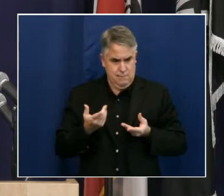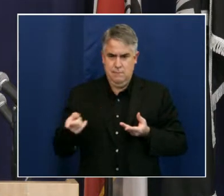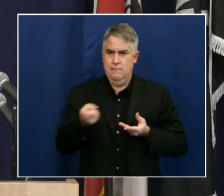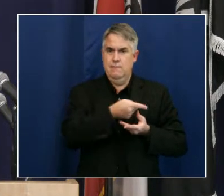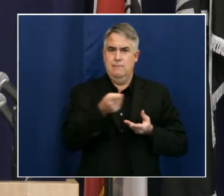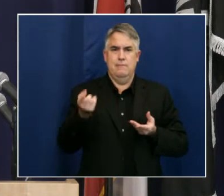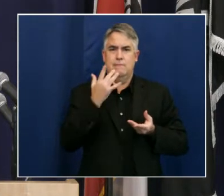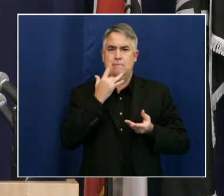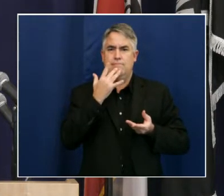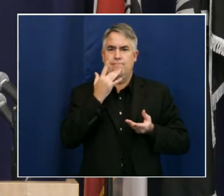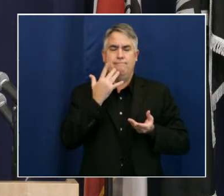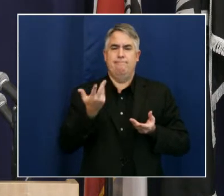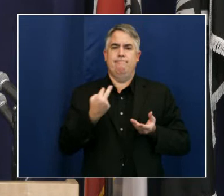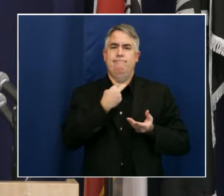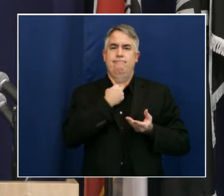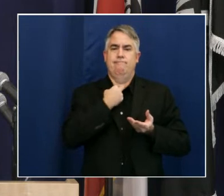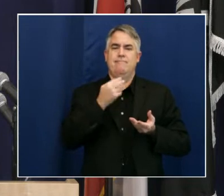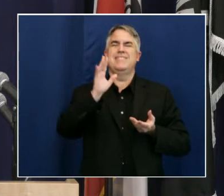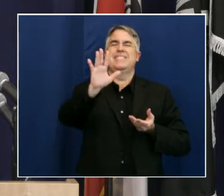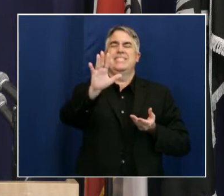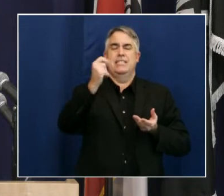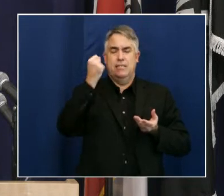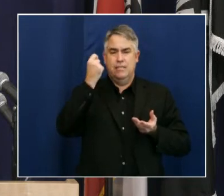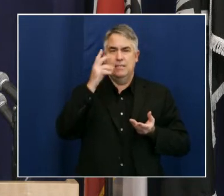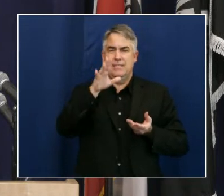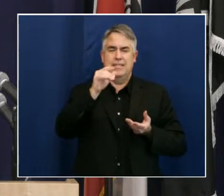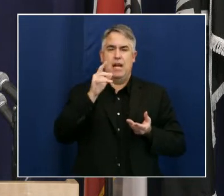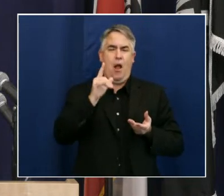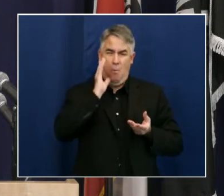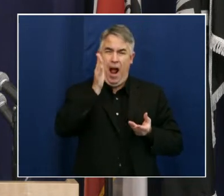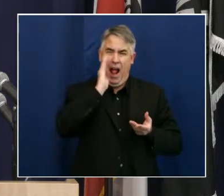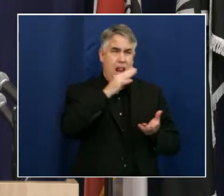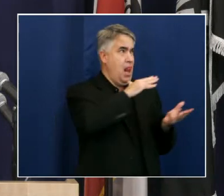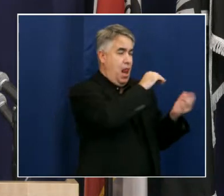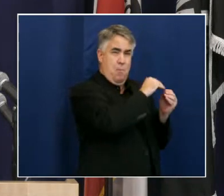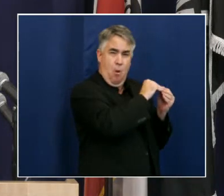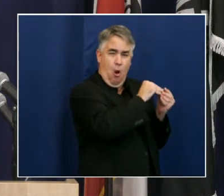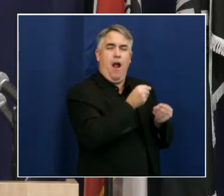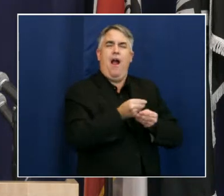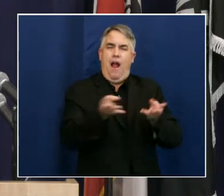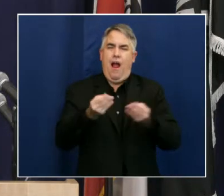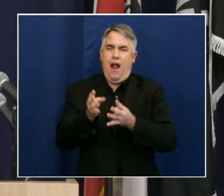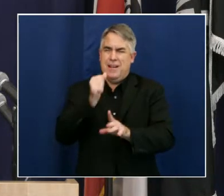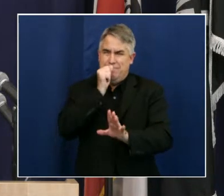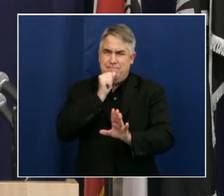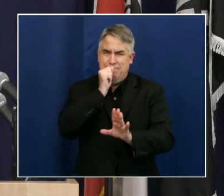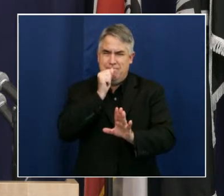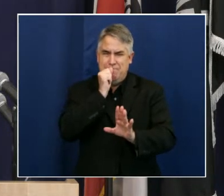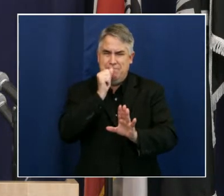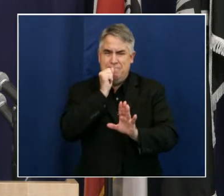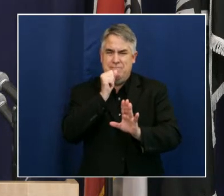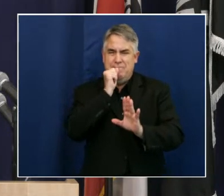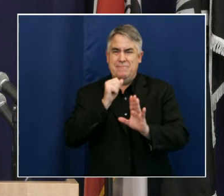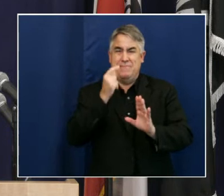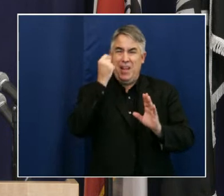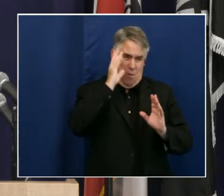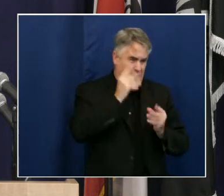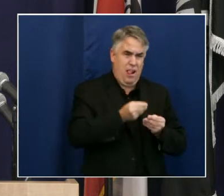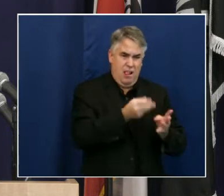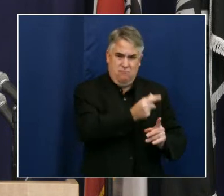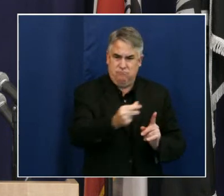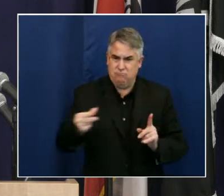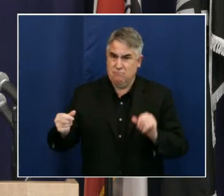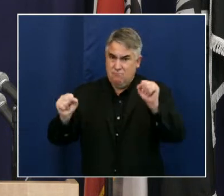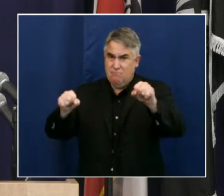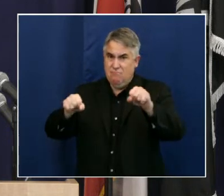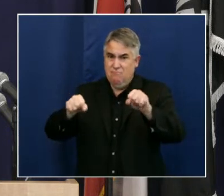be exceedingly patient, not because people aren't doing everything they can to get the vaccines out, but because the vaccines have simply